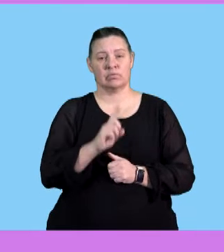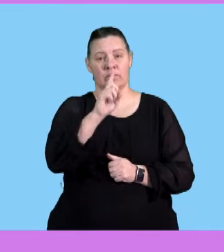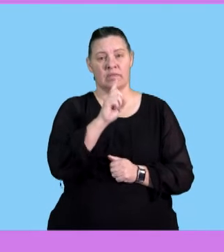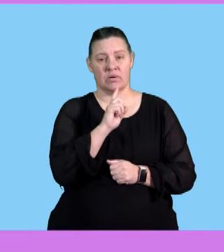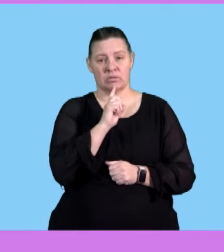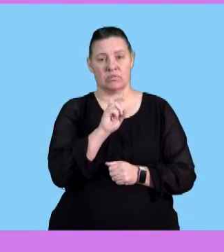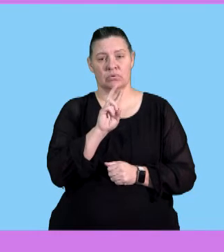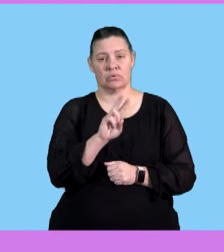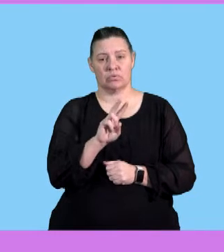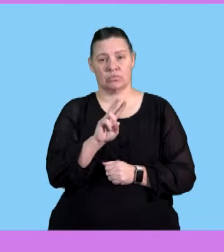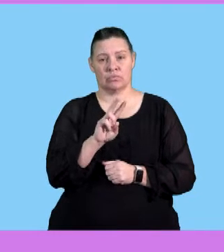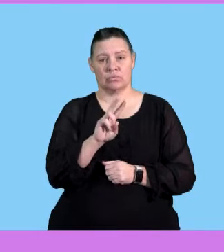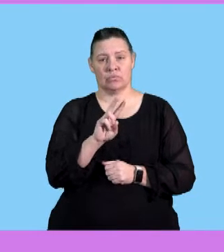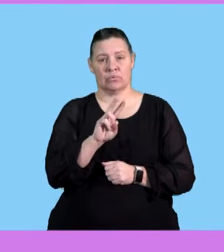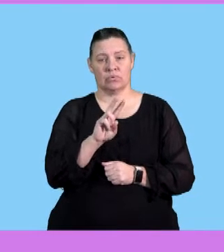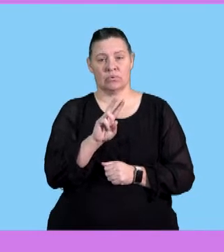is